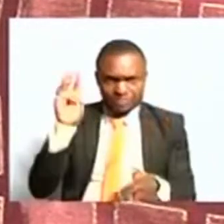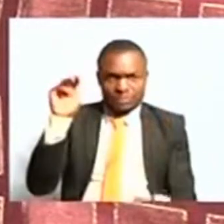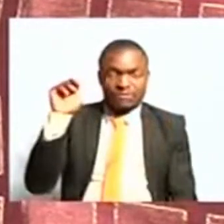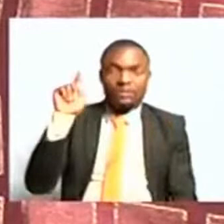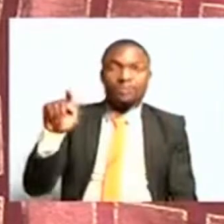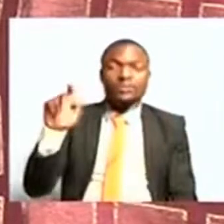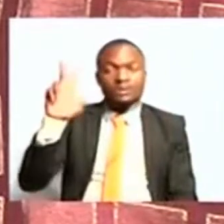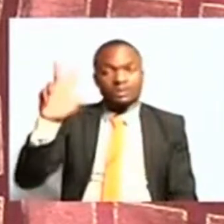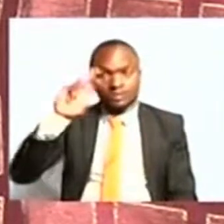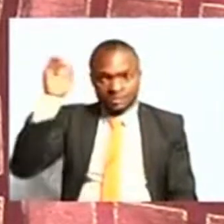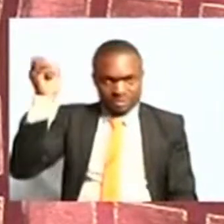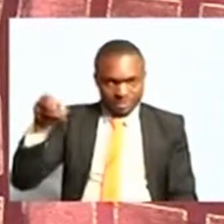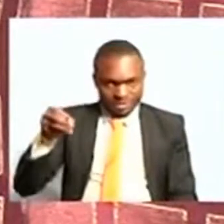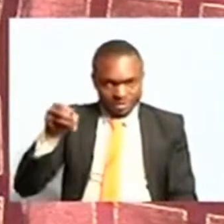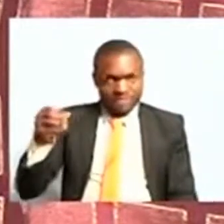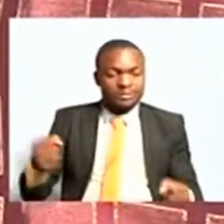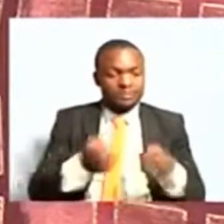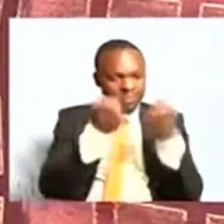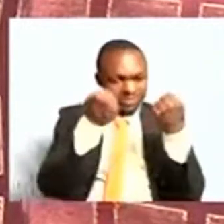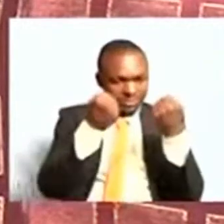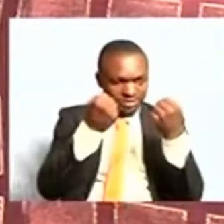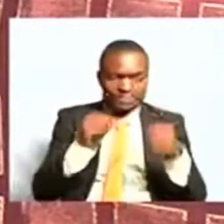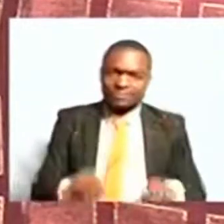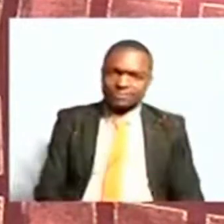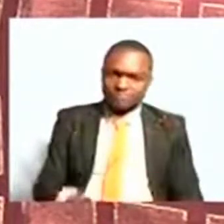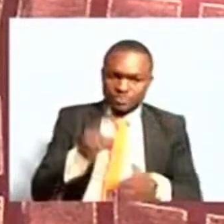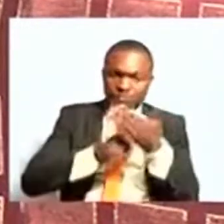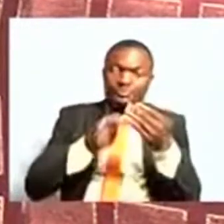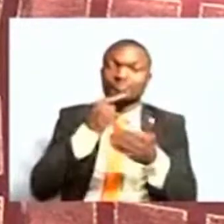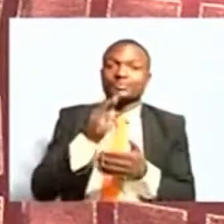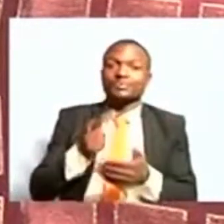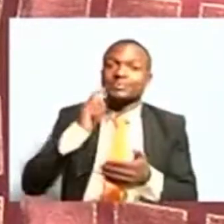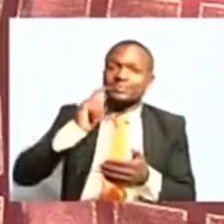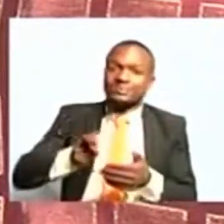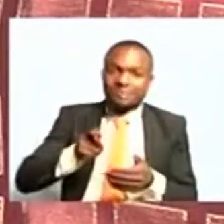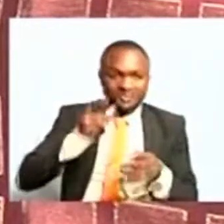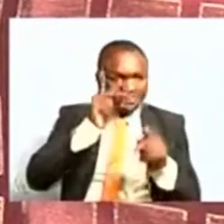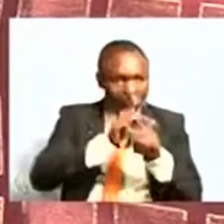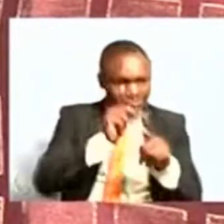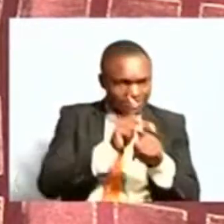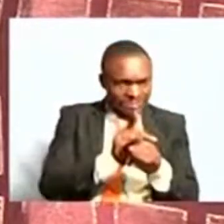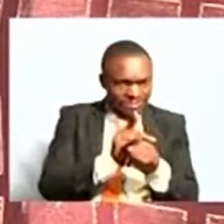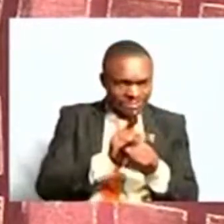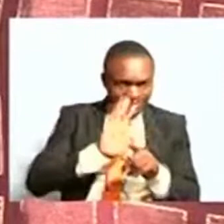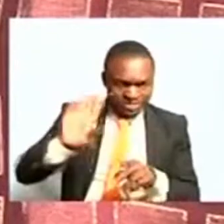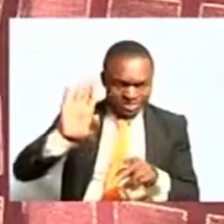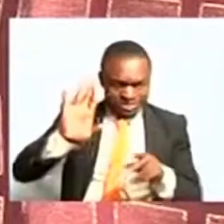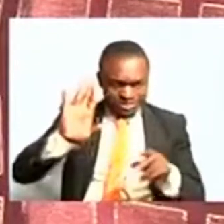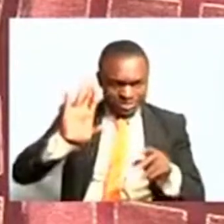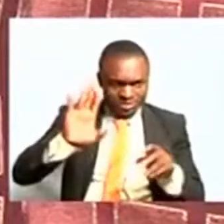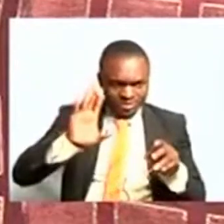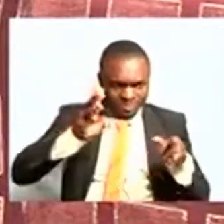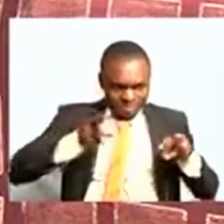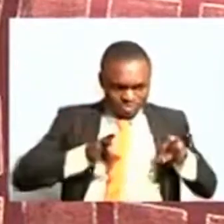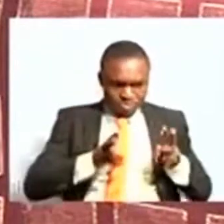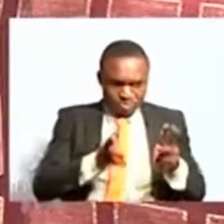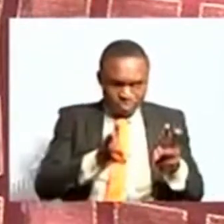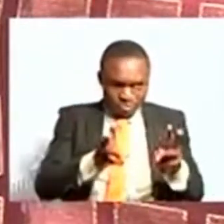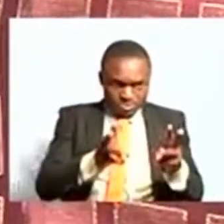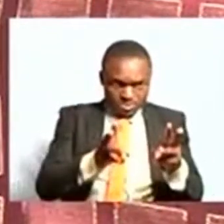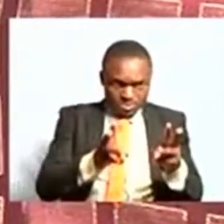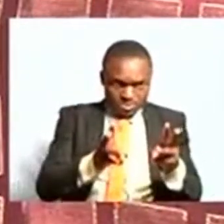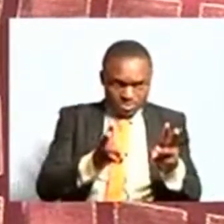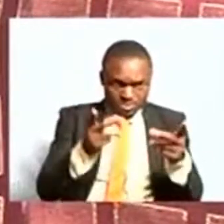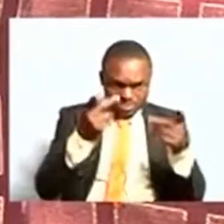14.3% of the accidents. What we are saying is you're supposed to keep within your lane. When you are